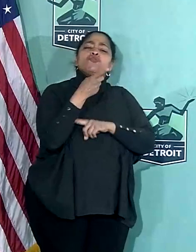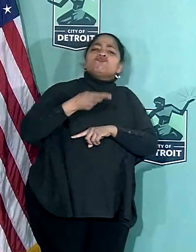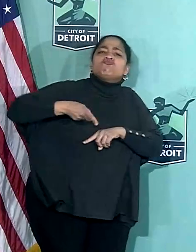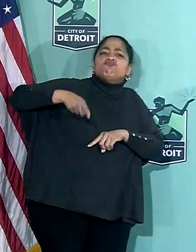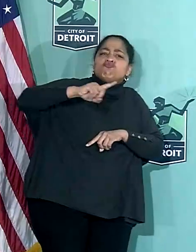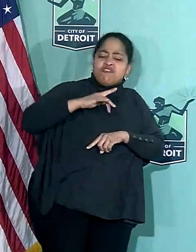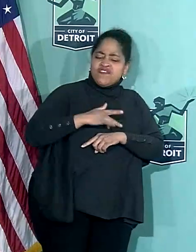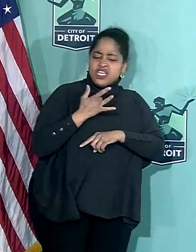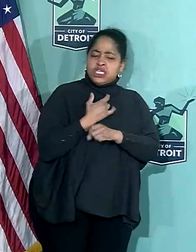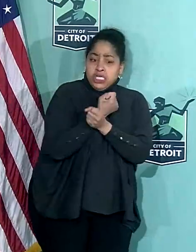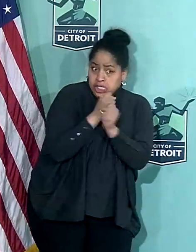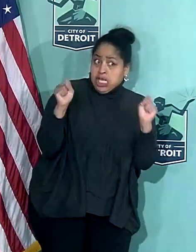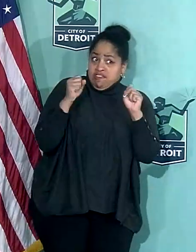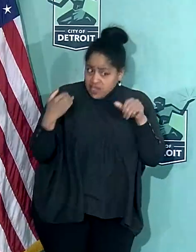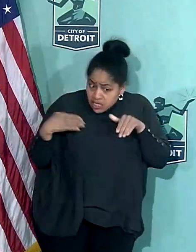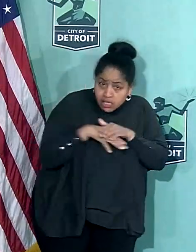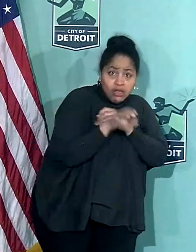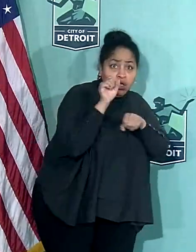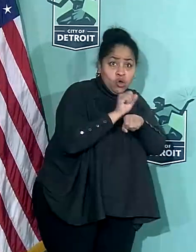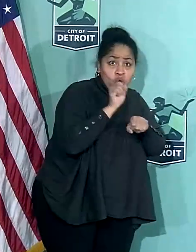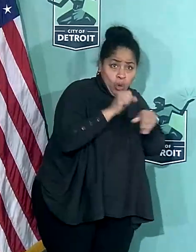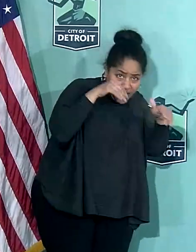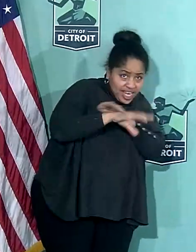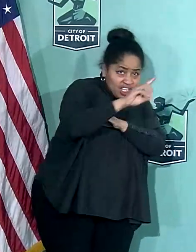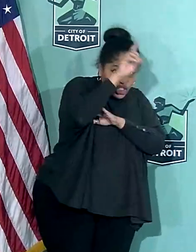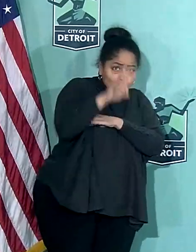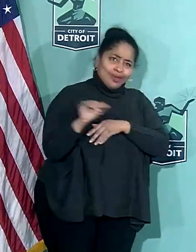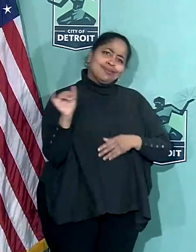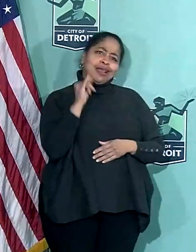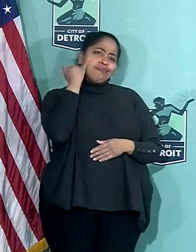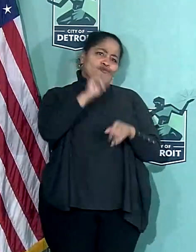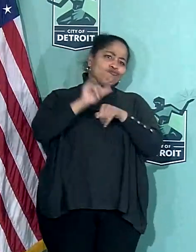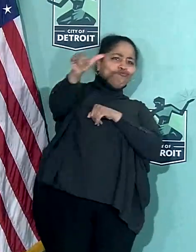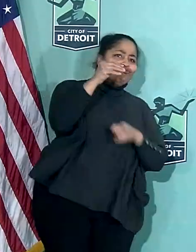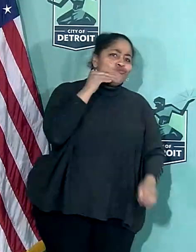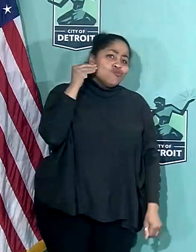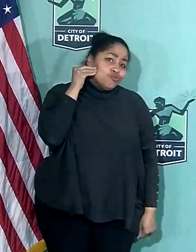as safe coming to work in the city of Detroit as if you had stayed